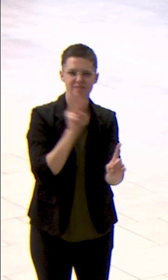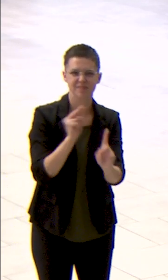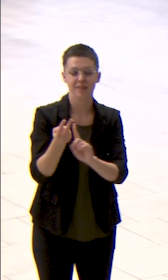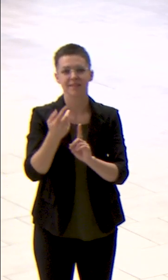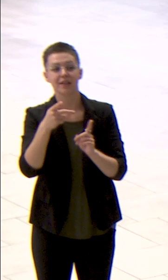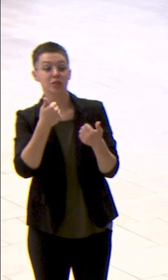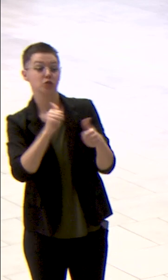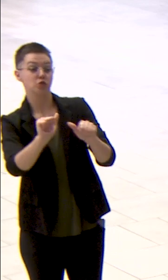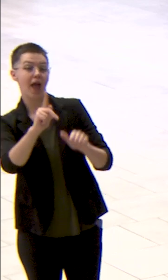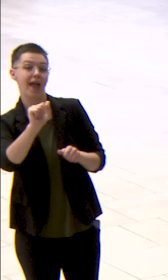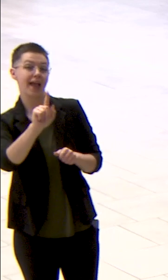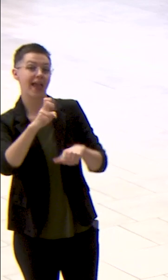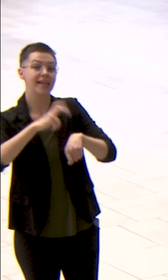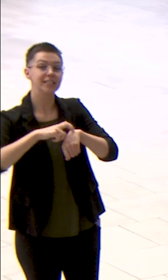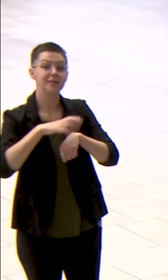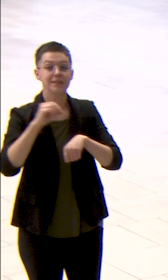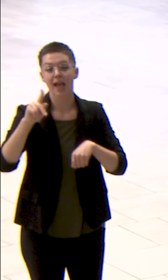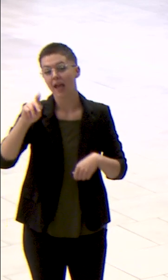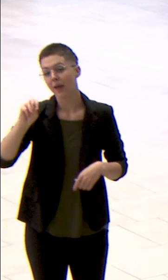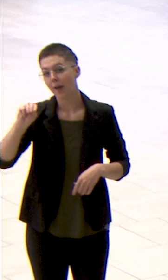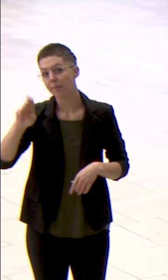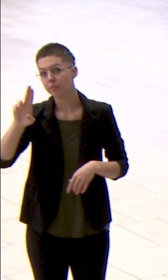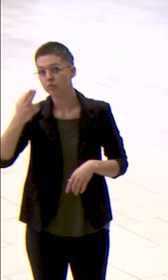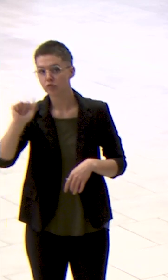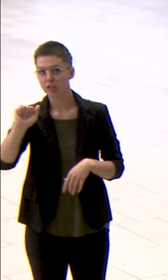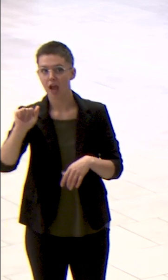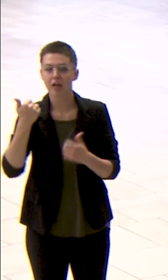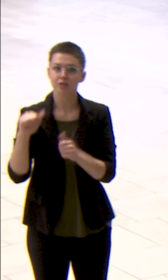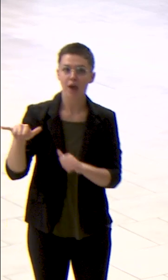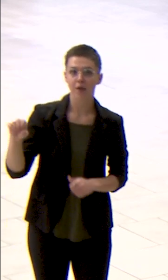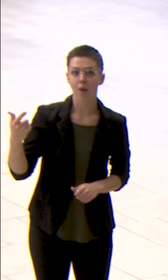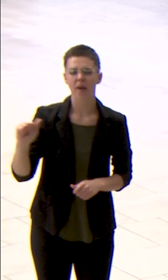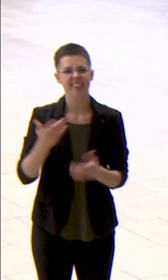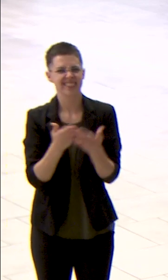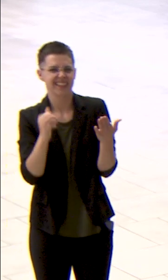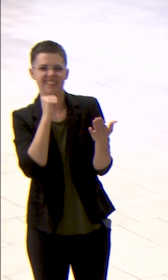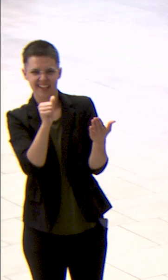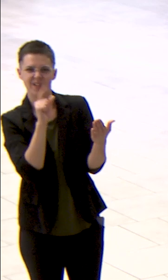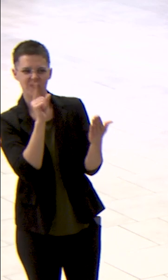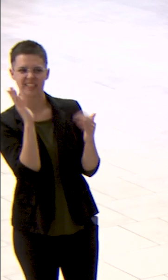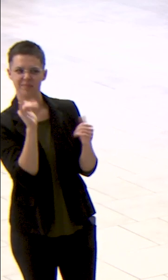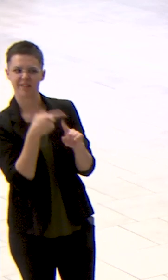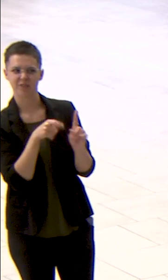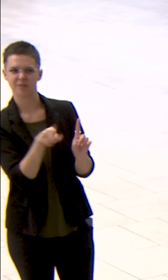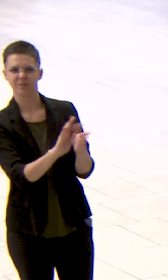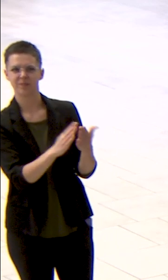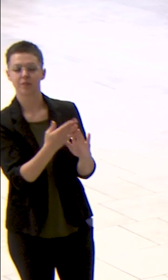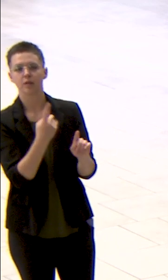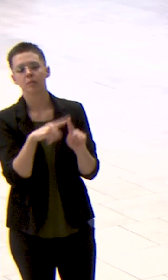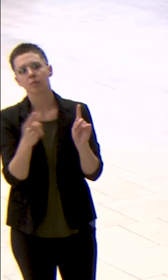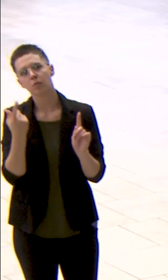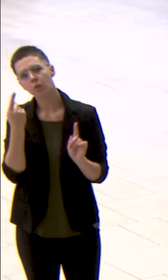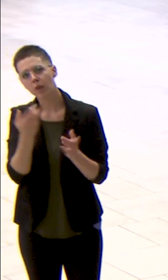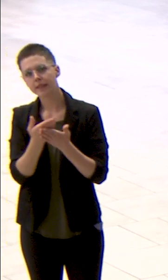try yoga, or try these things that are pretty unexpected. And really, you know, one distinction we've always made about that series is, like, it is